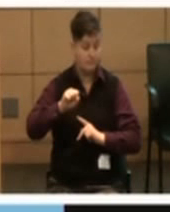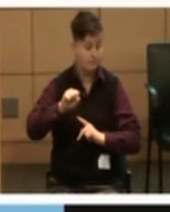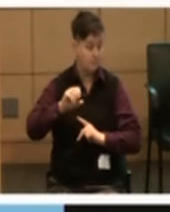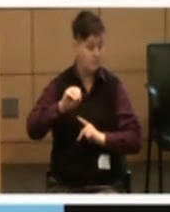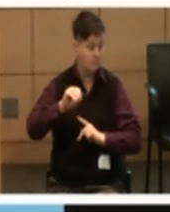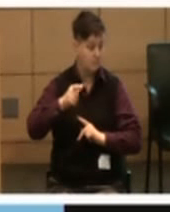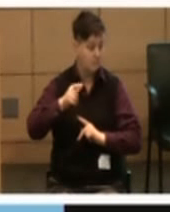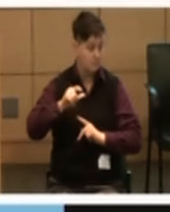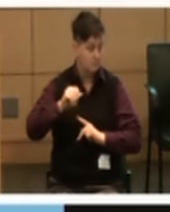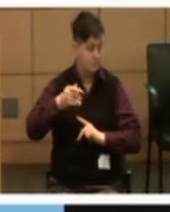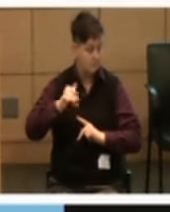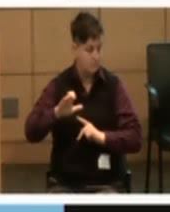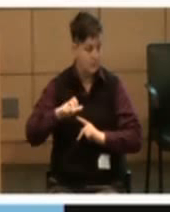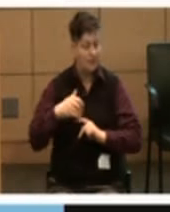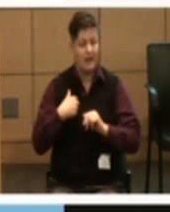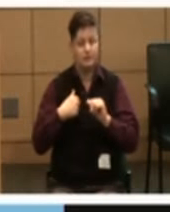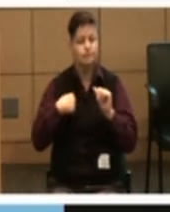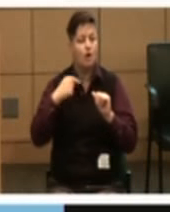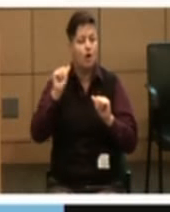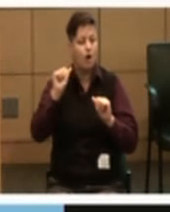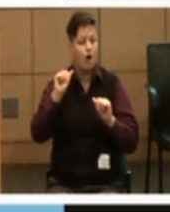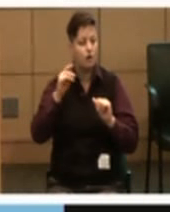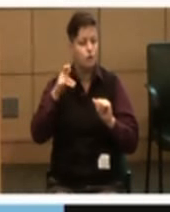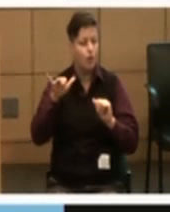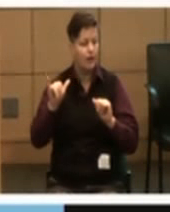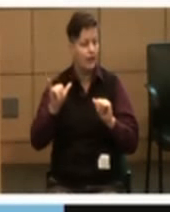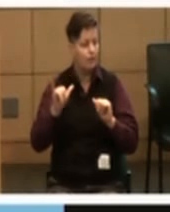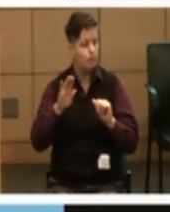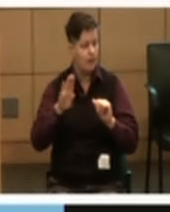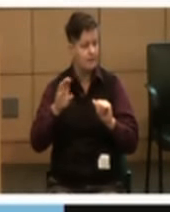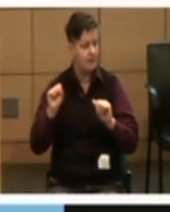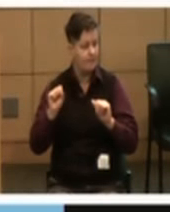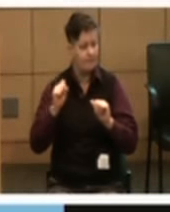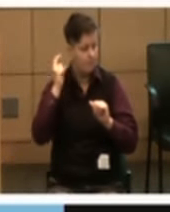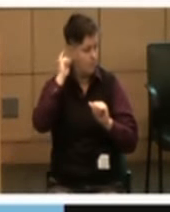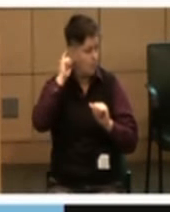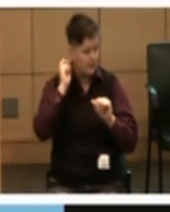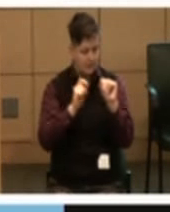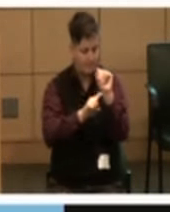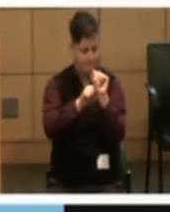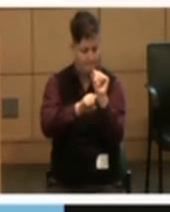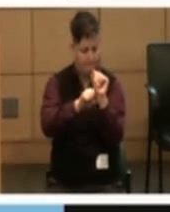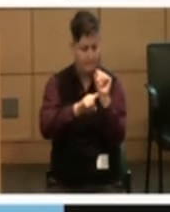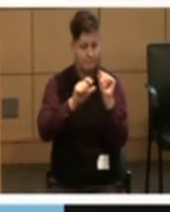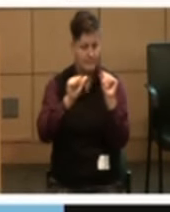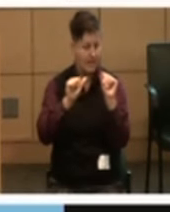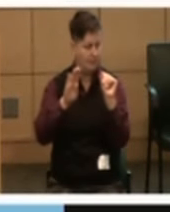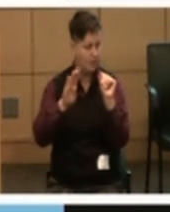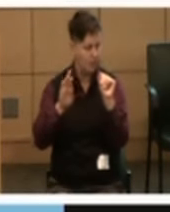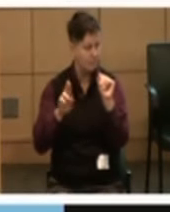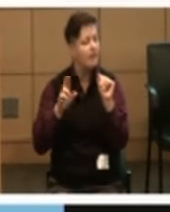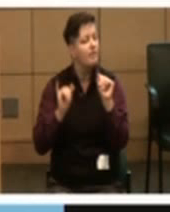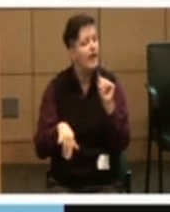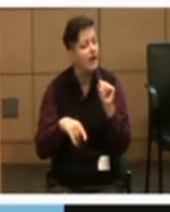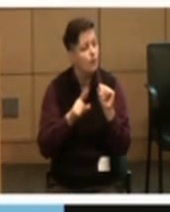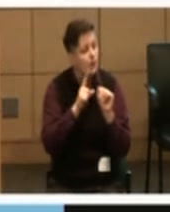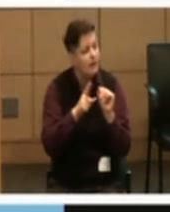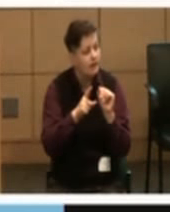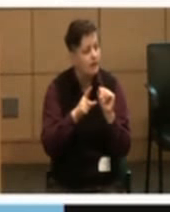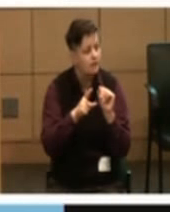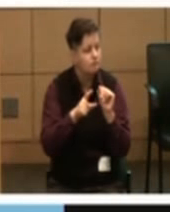be the auditory brainstem response, or ABR. That's the one that's done at birth. Helps us estimate hearing sensitivity.